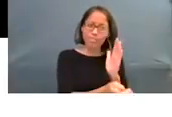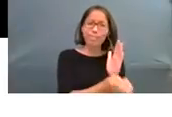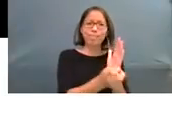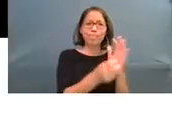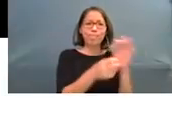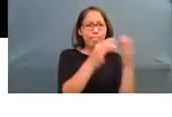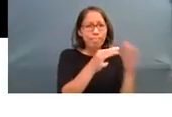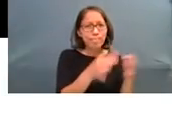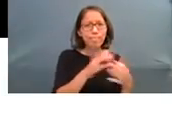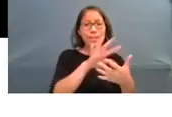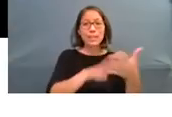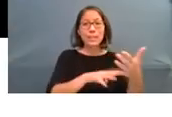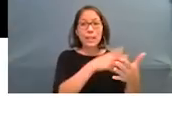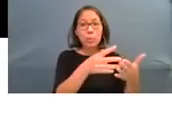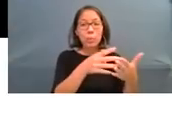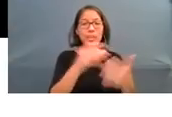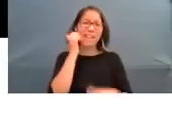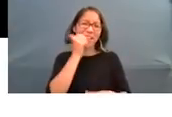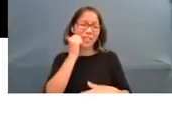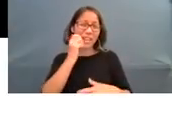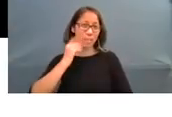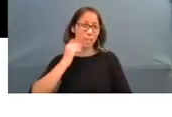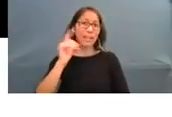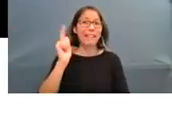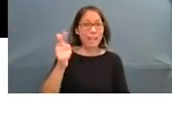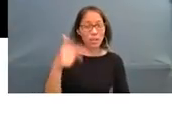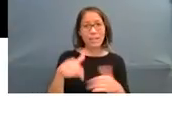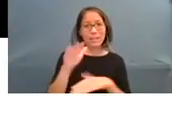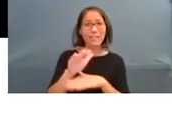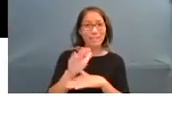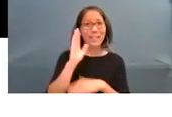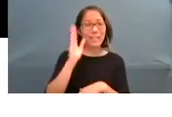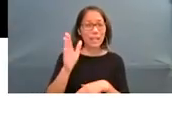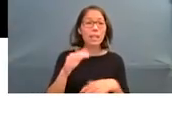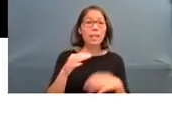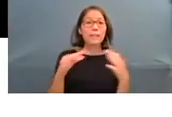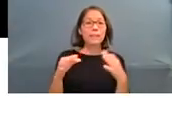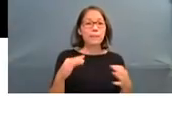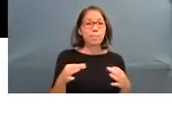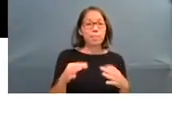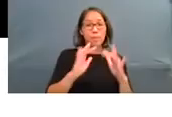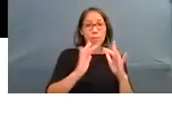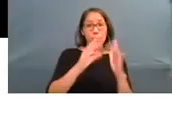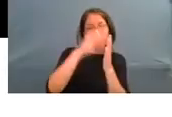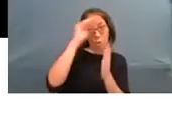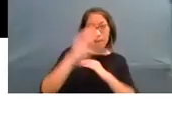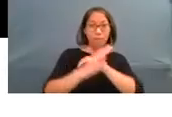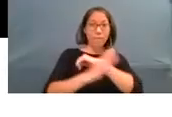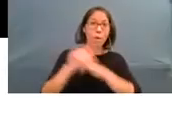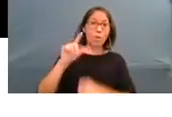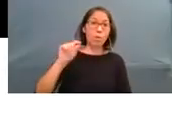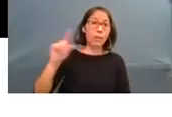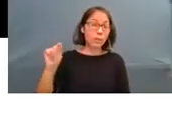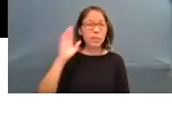the schedules and the day-to-day experience later this evening. Virtual learning in the fall of 2020 will look very